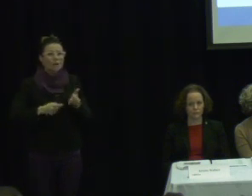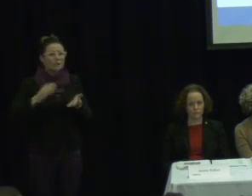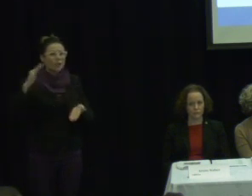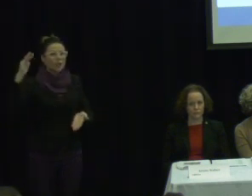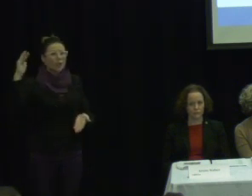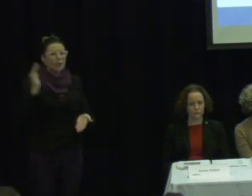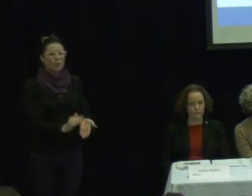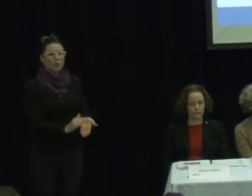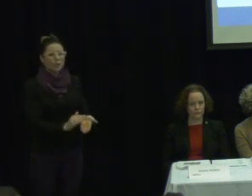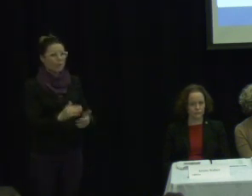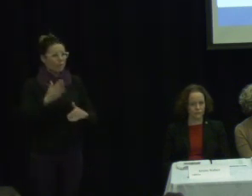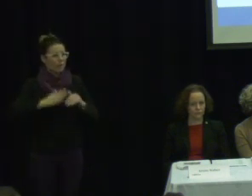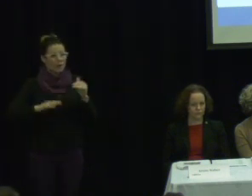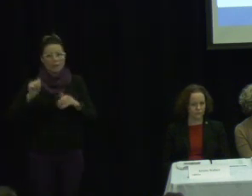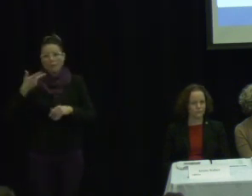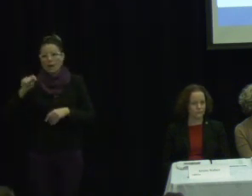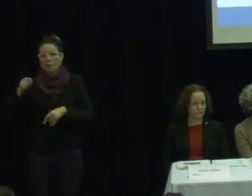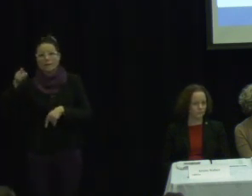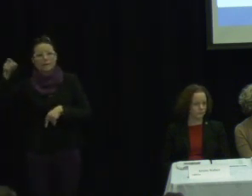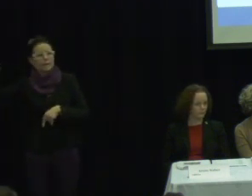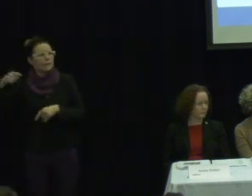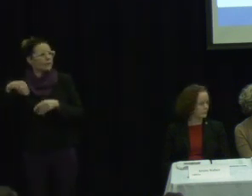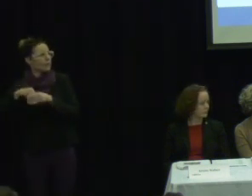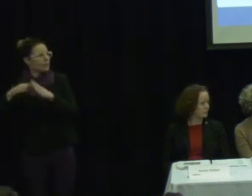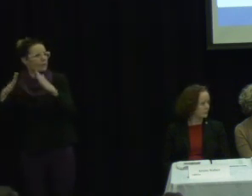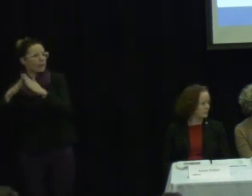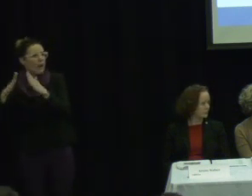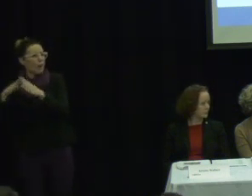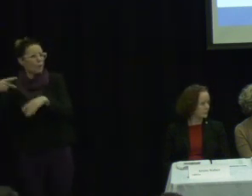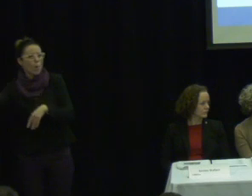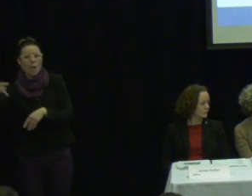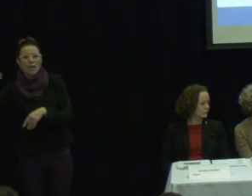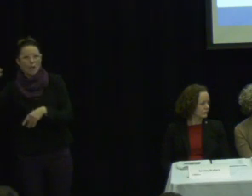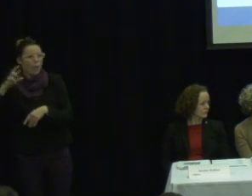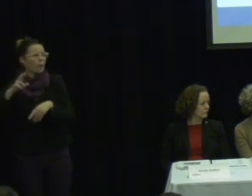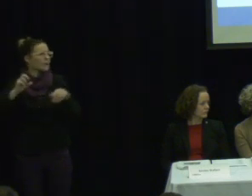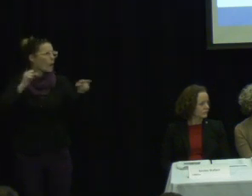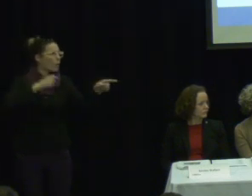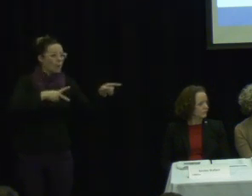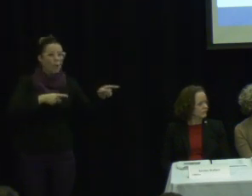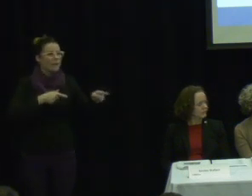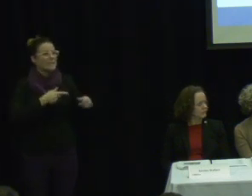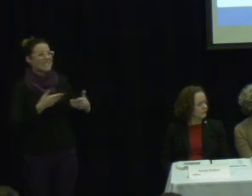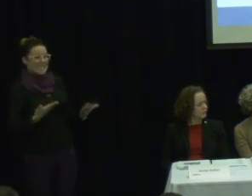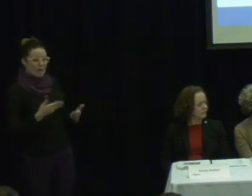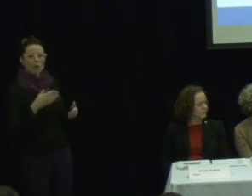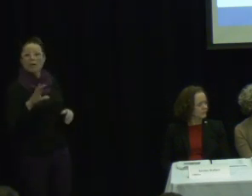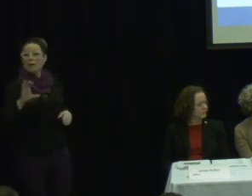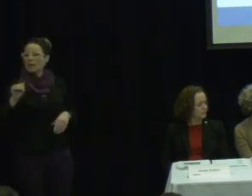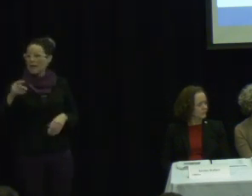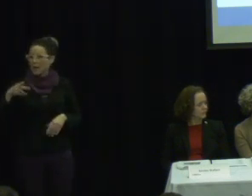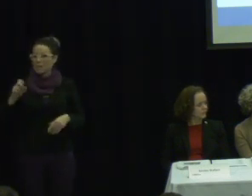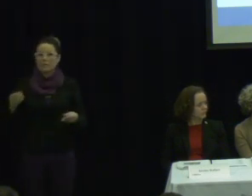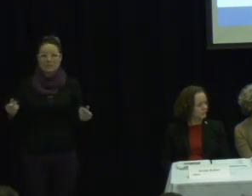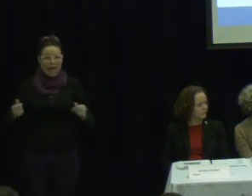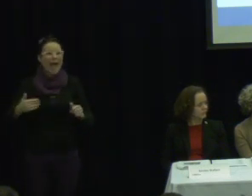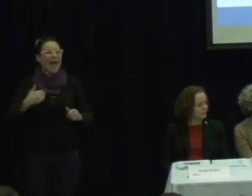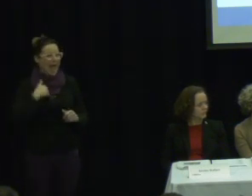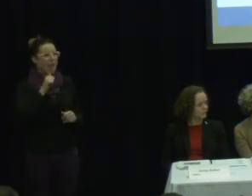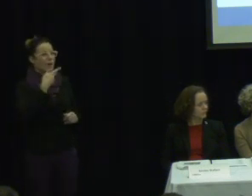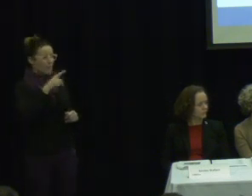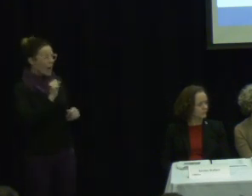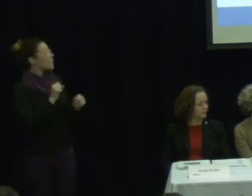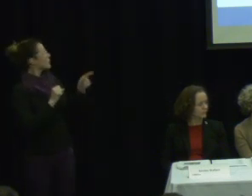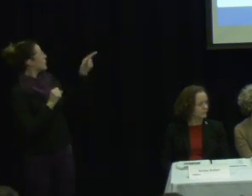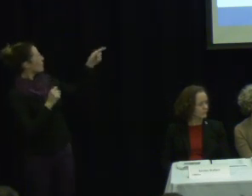they were in an apartment on Dartmouth Street or an apartment even in South Portland. So it would be on campus in a place where you would have